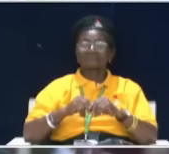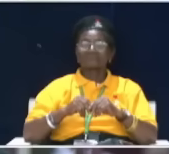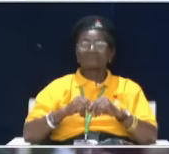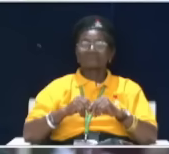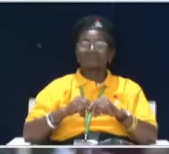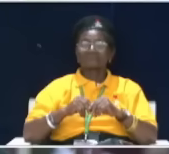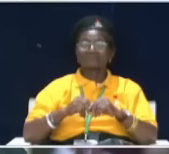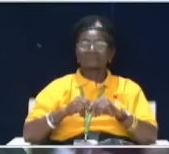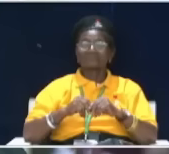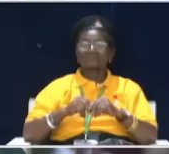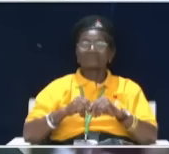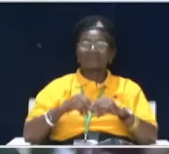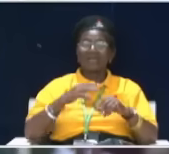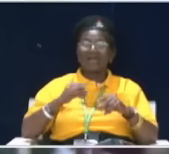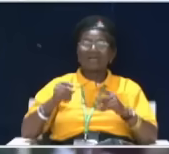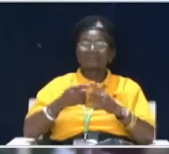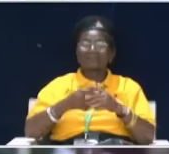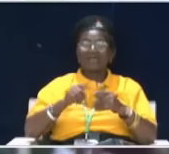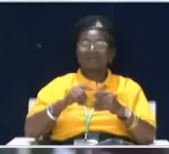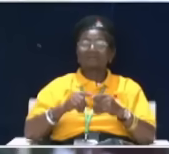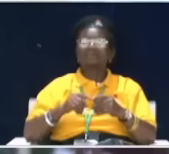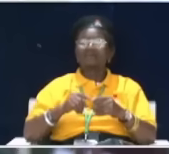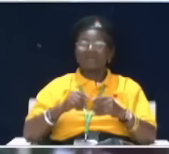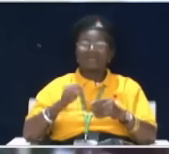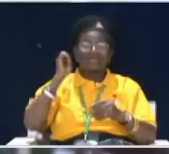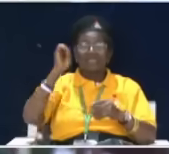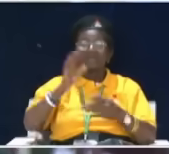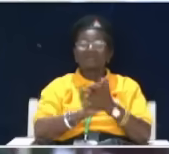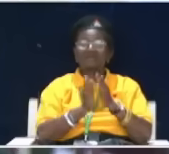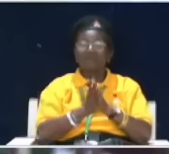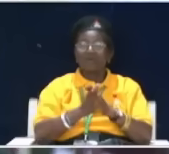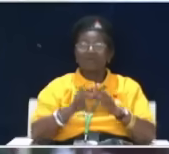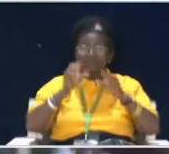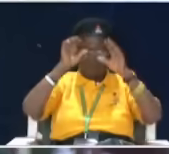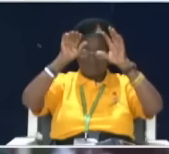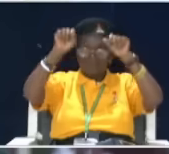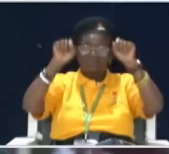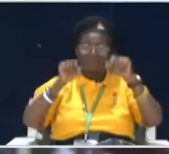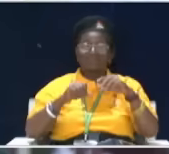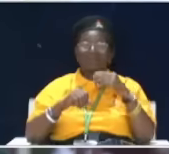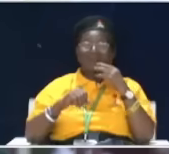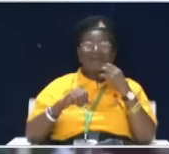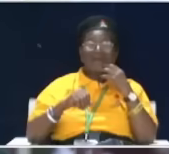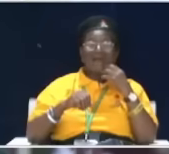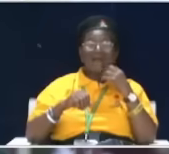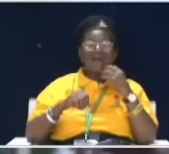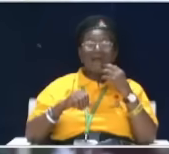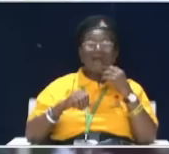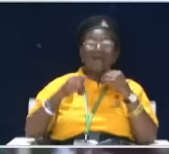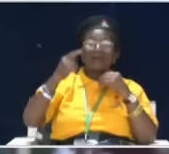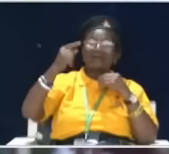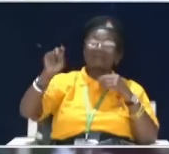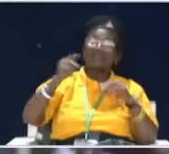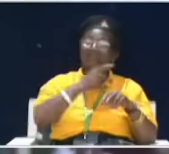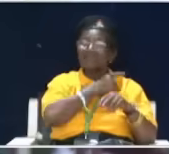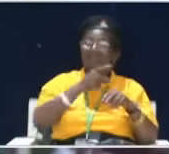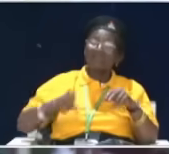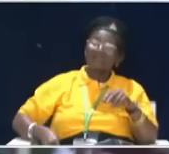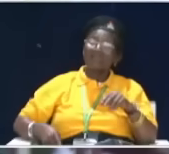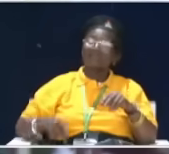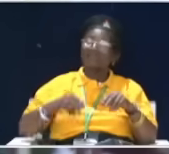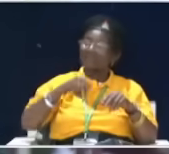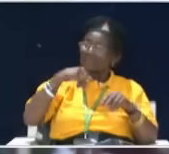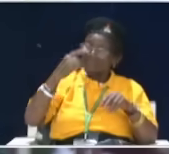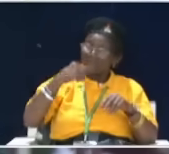ojo kan. And he became prime minister. Josi di igbakeji oba. The king said Oba so